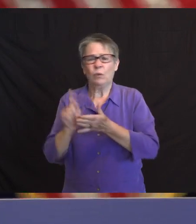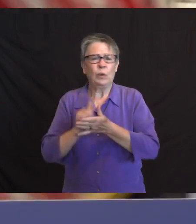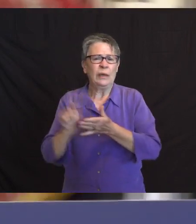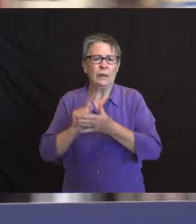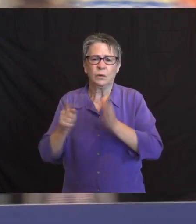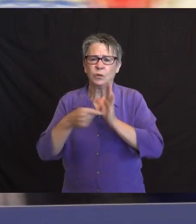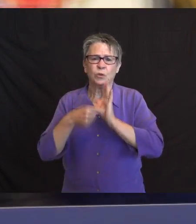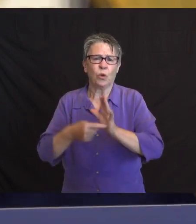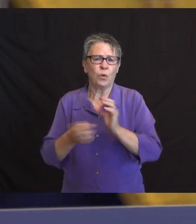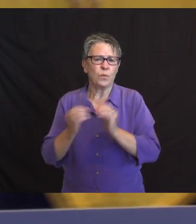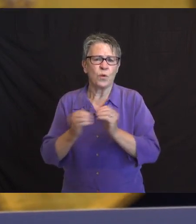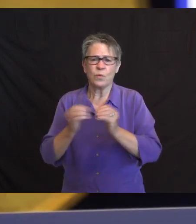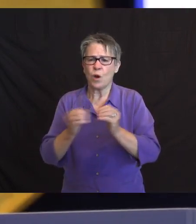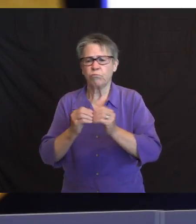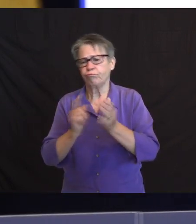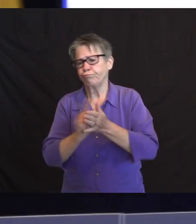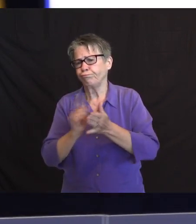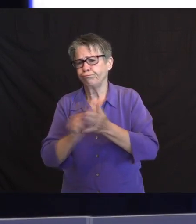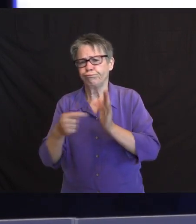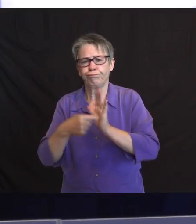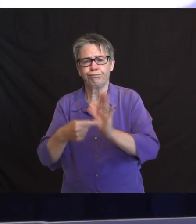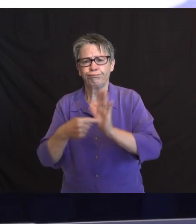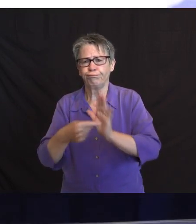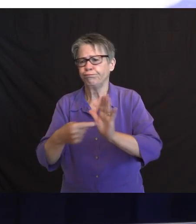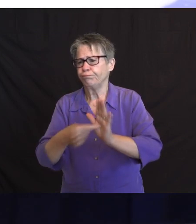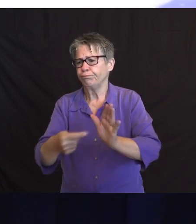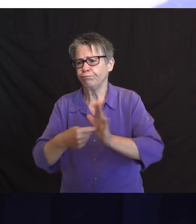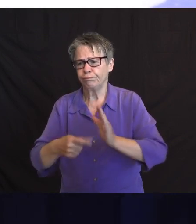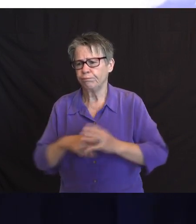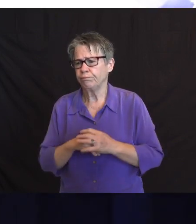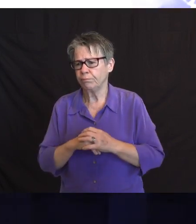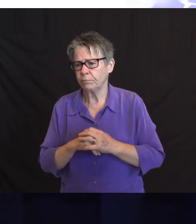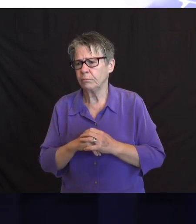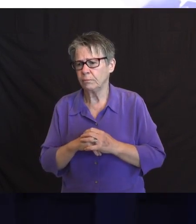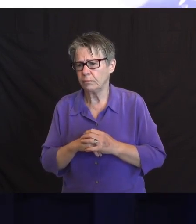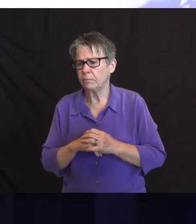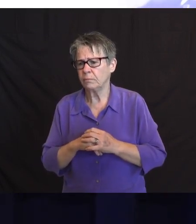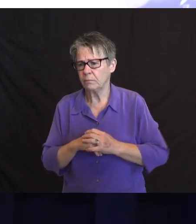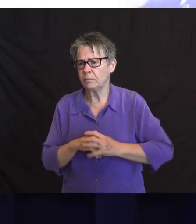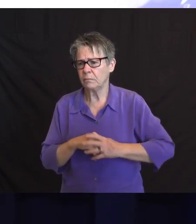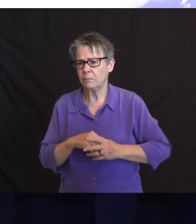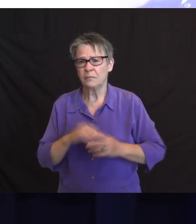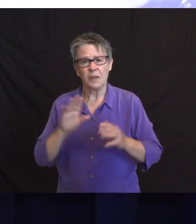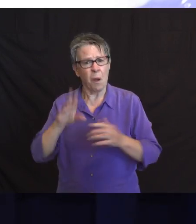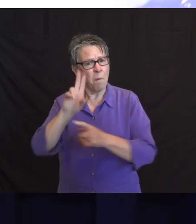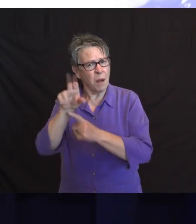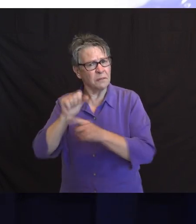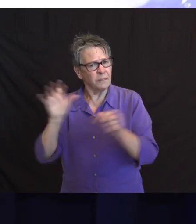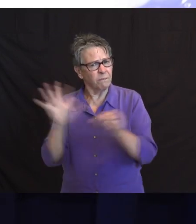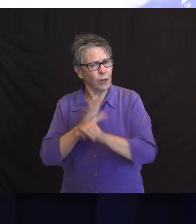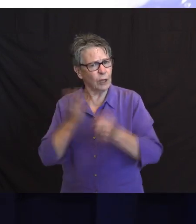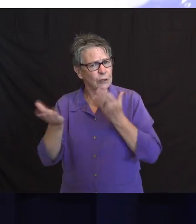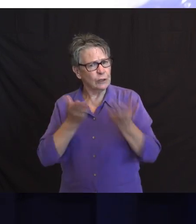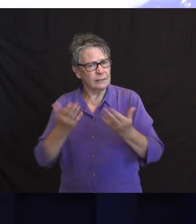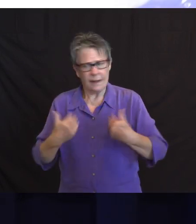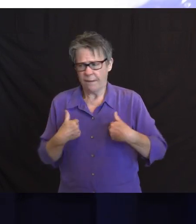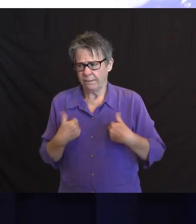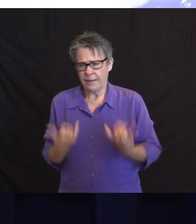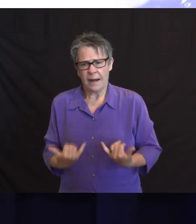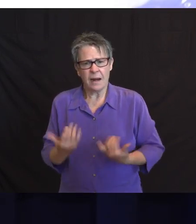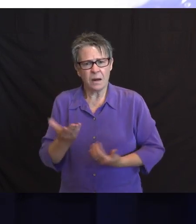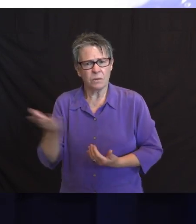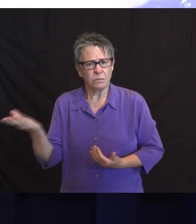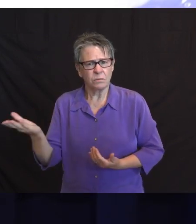Sure. On this service, our bus actually is we're now at full service. We're pulling back on some of the routes where there's little